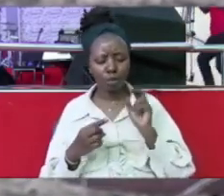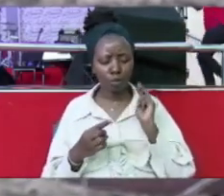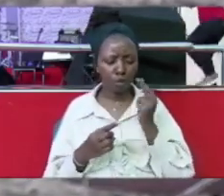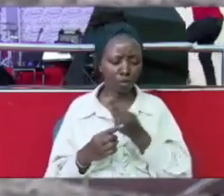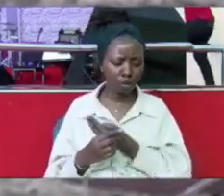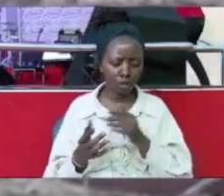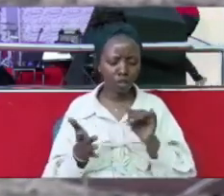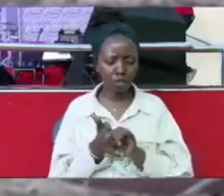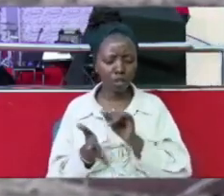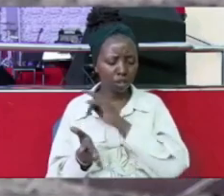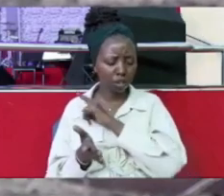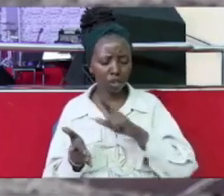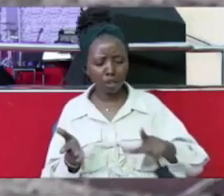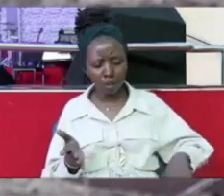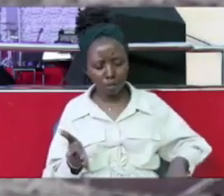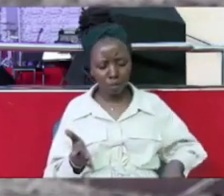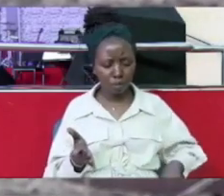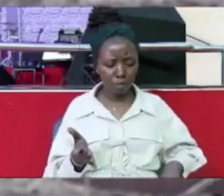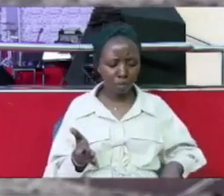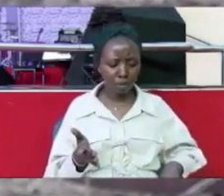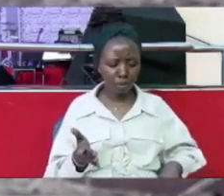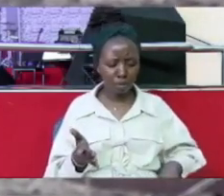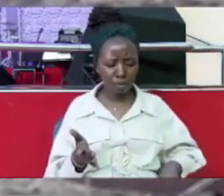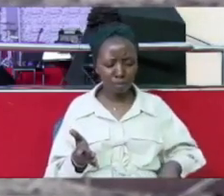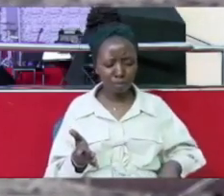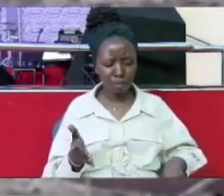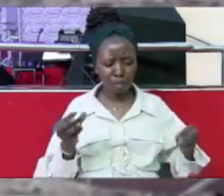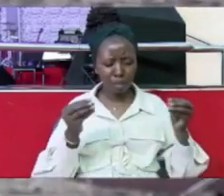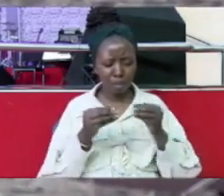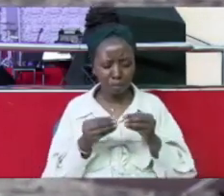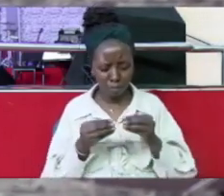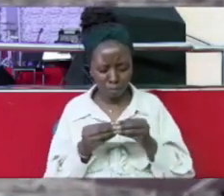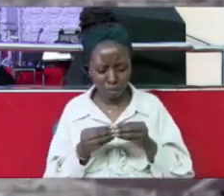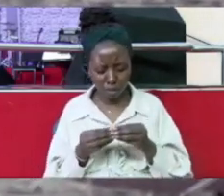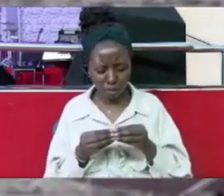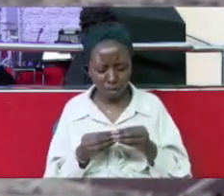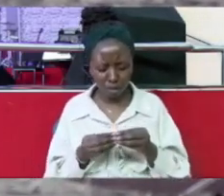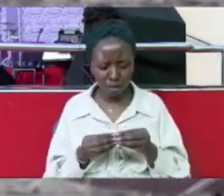That Lord not neglect the coming together of brethren as some people do. Waba